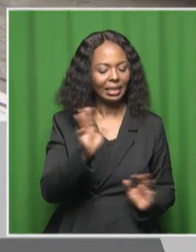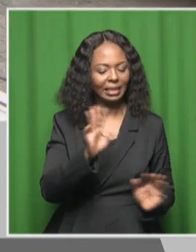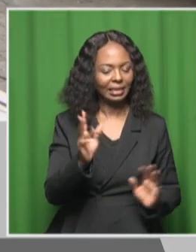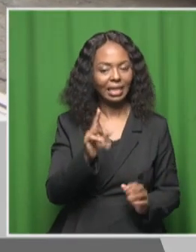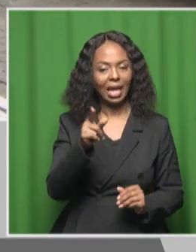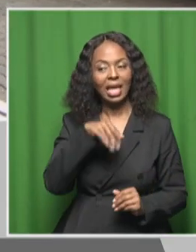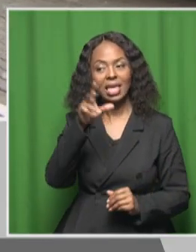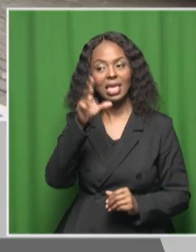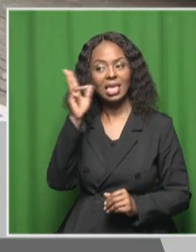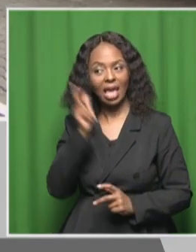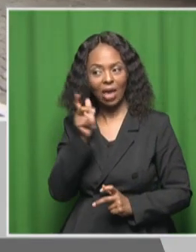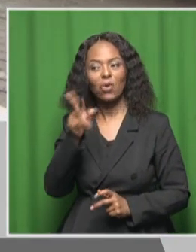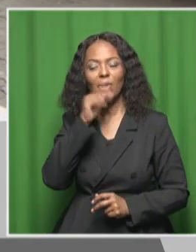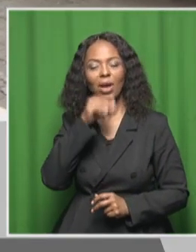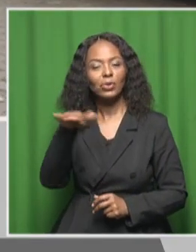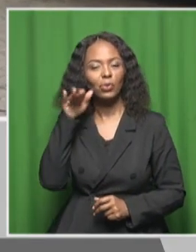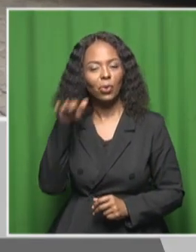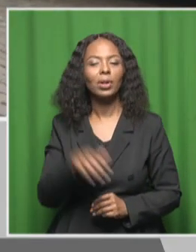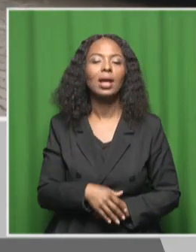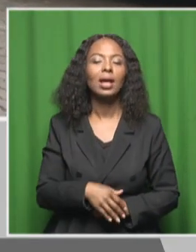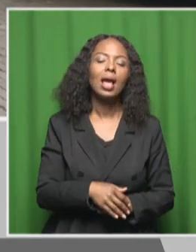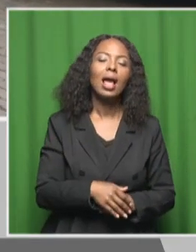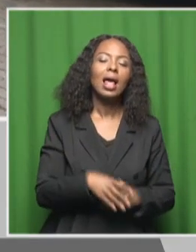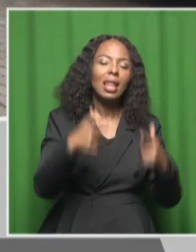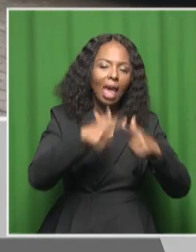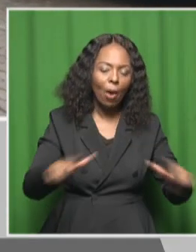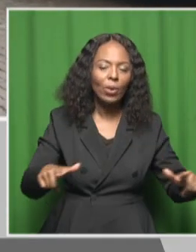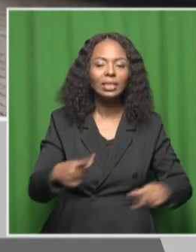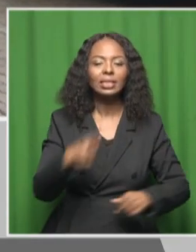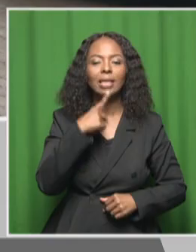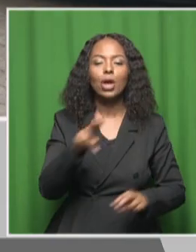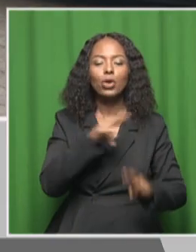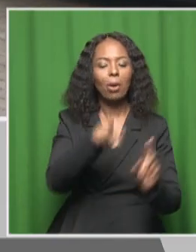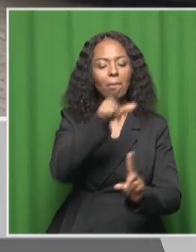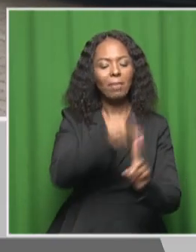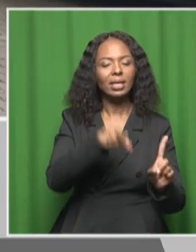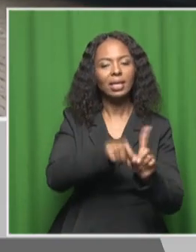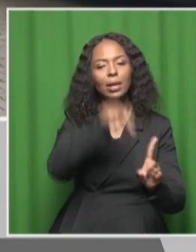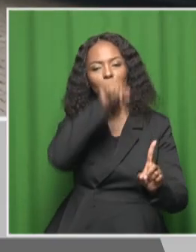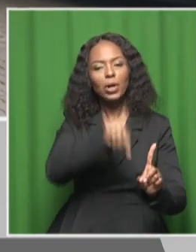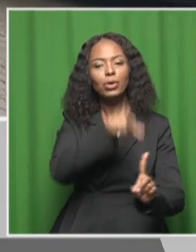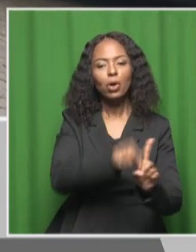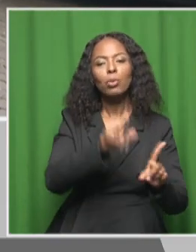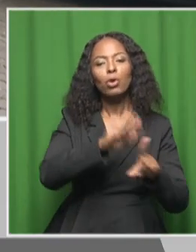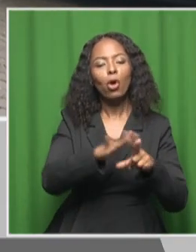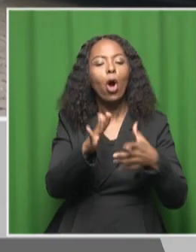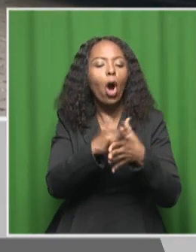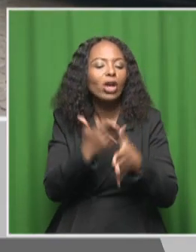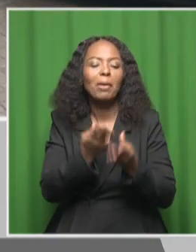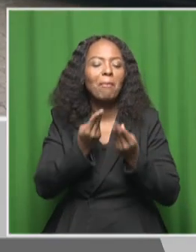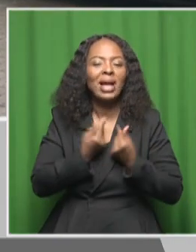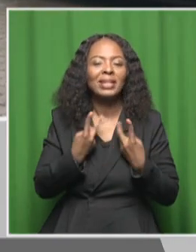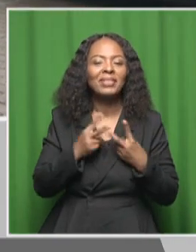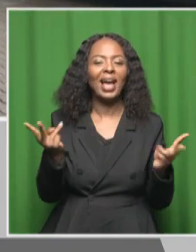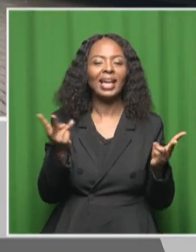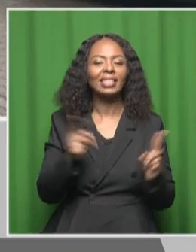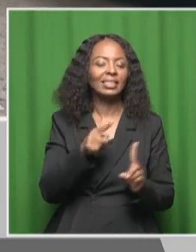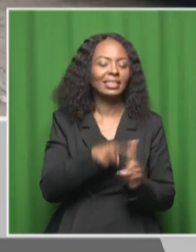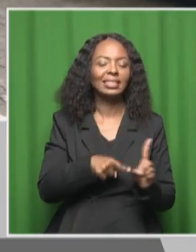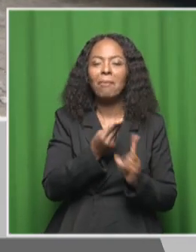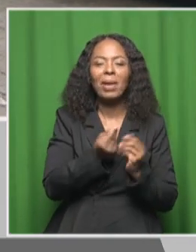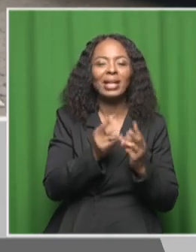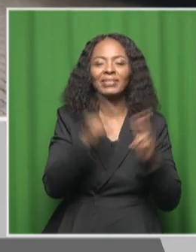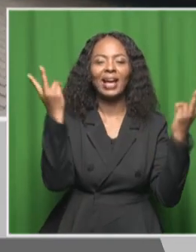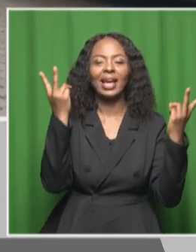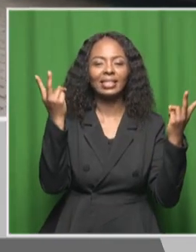difficult. In my language is that nobody will love you because you are not money. So he was not money, so we